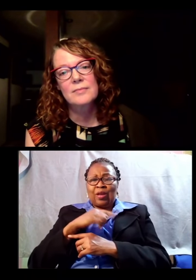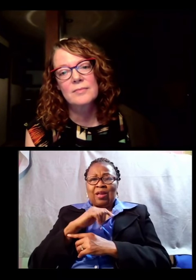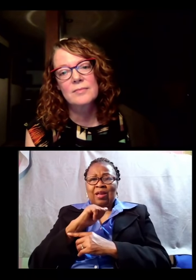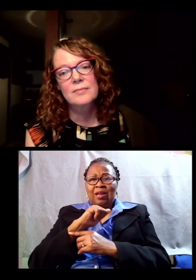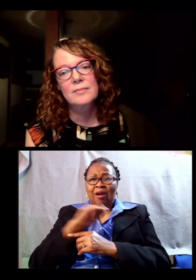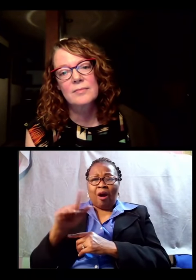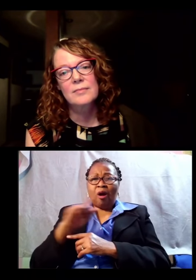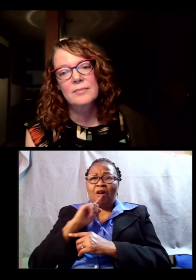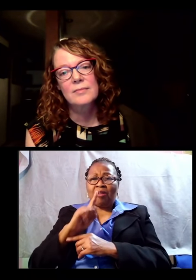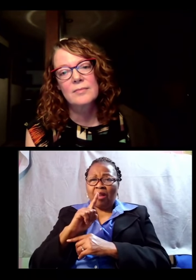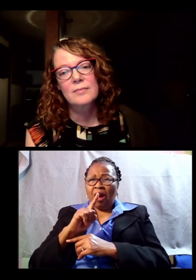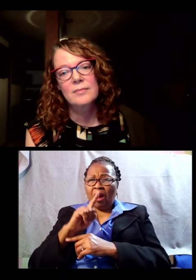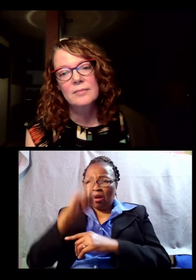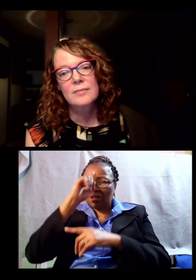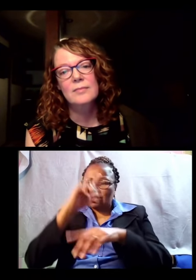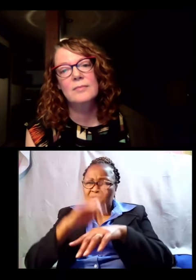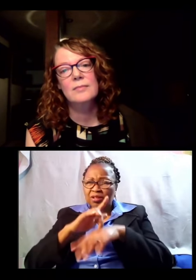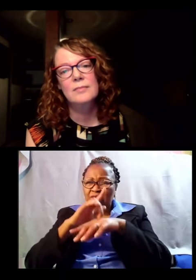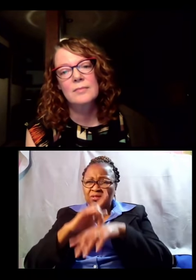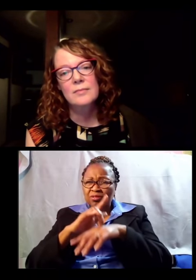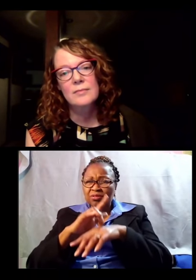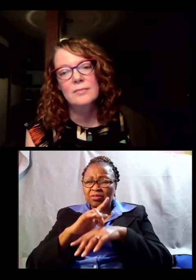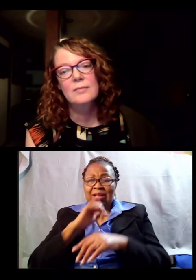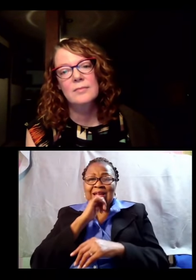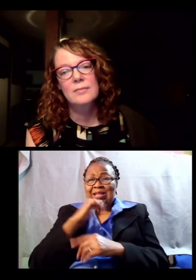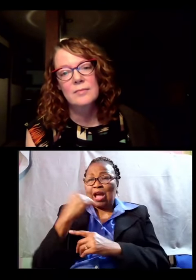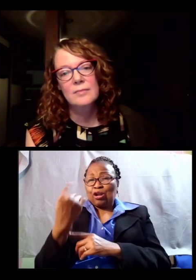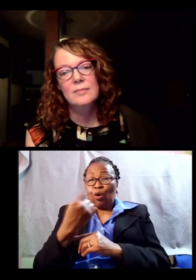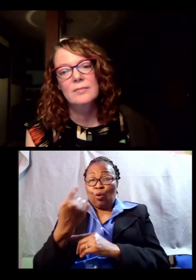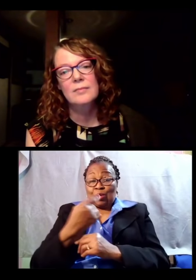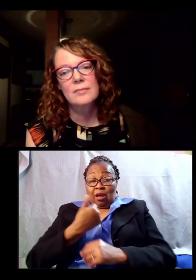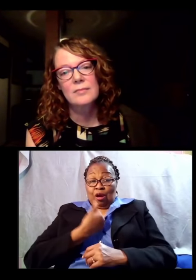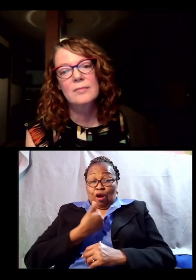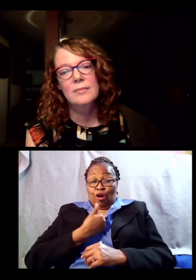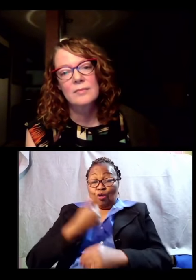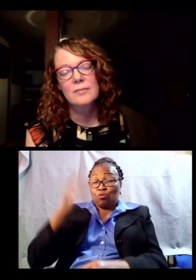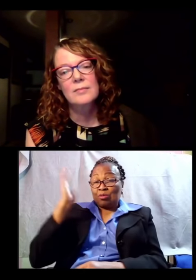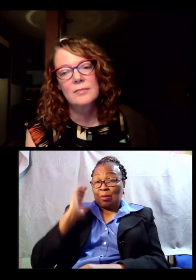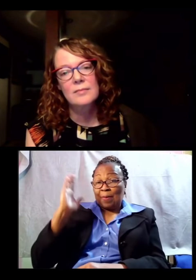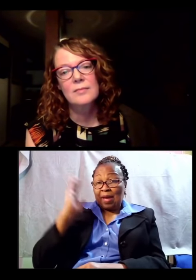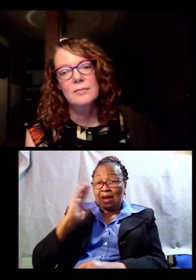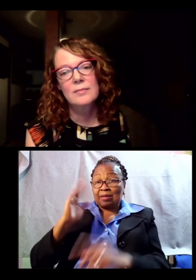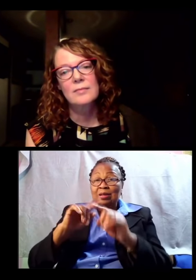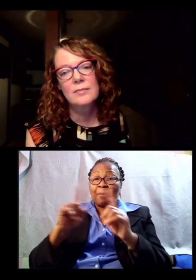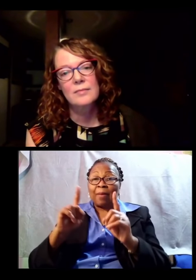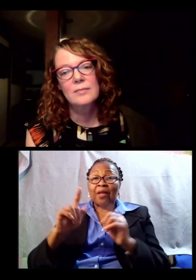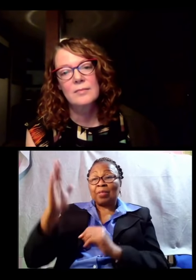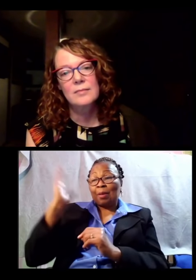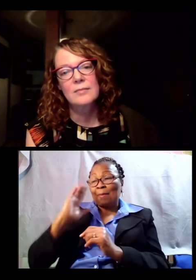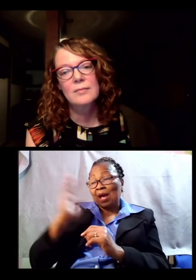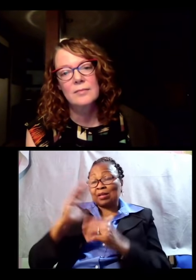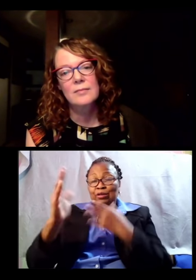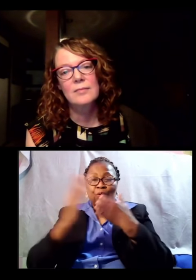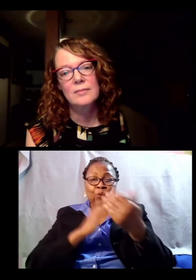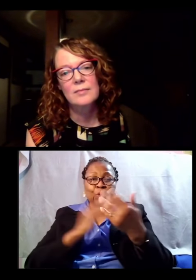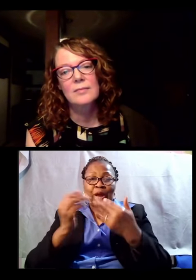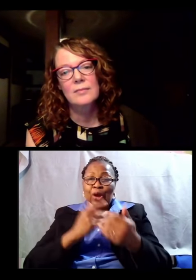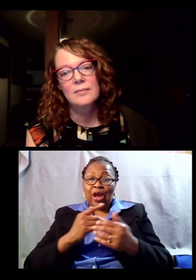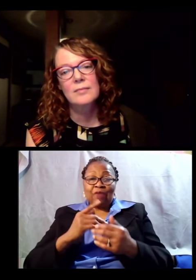haunted by not only our own past, but by the past of wherever it is that we